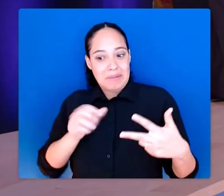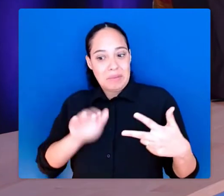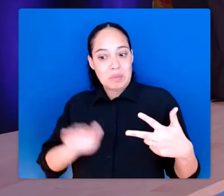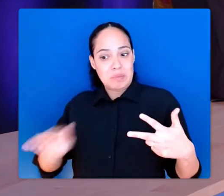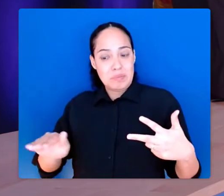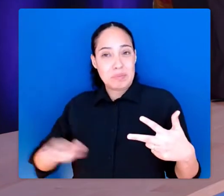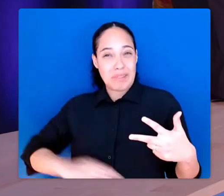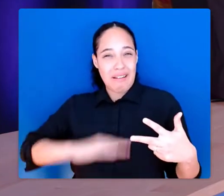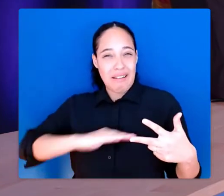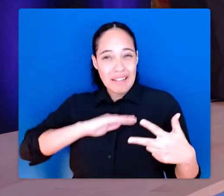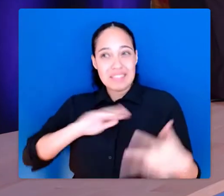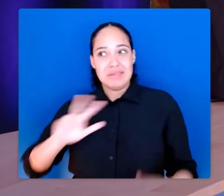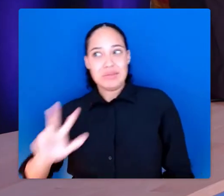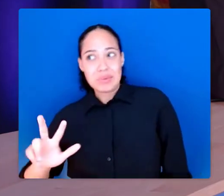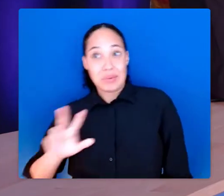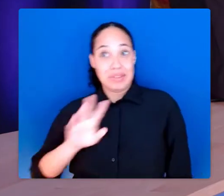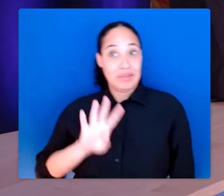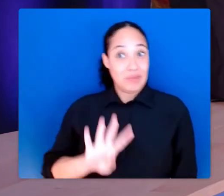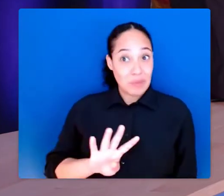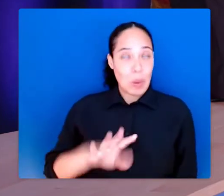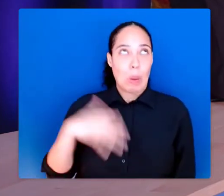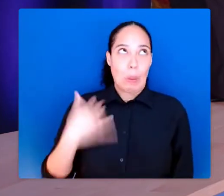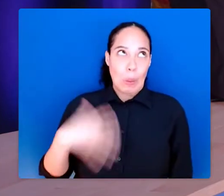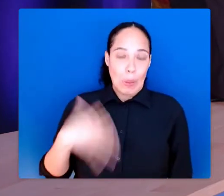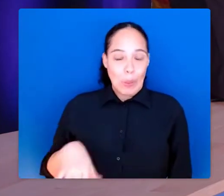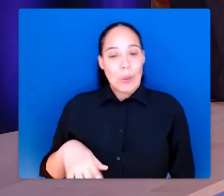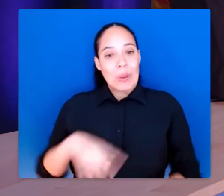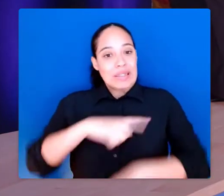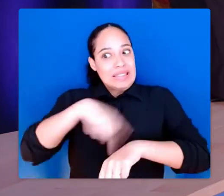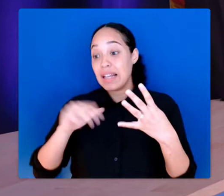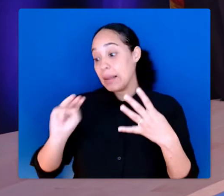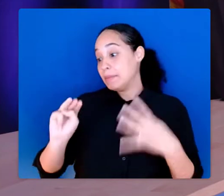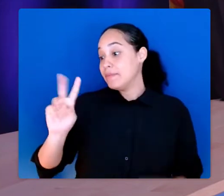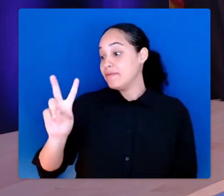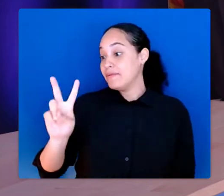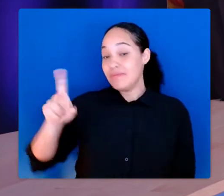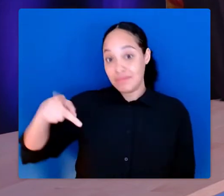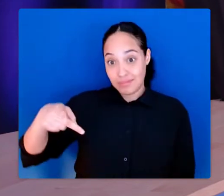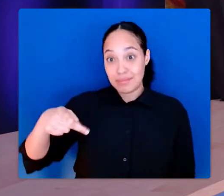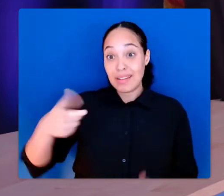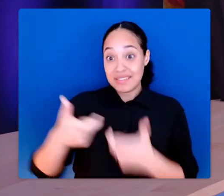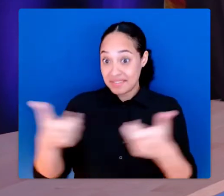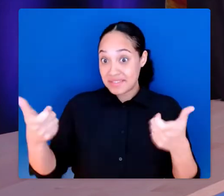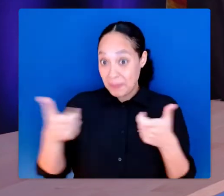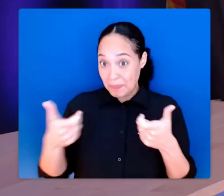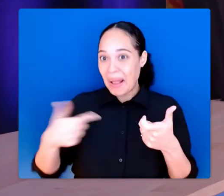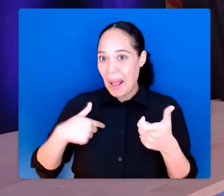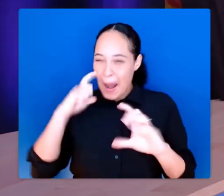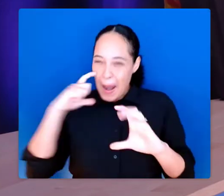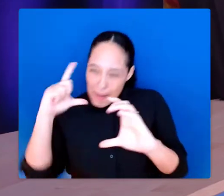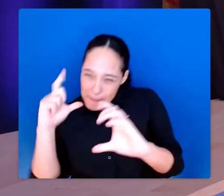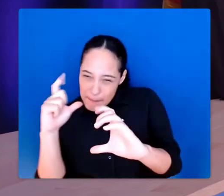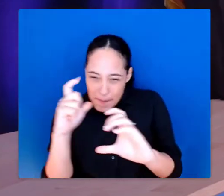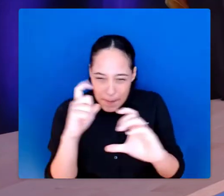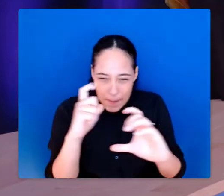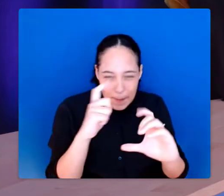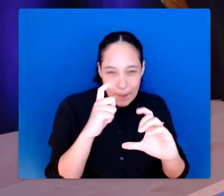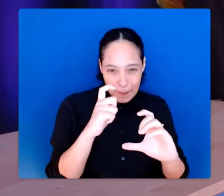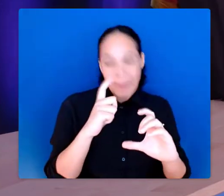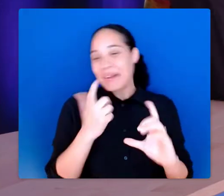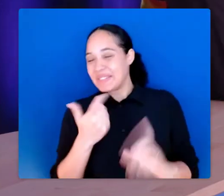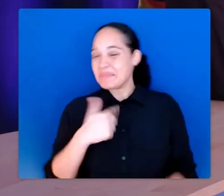Hi everyone, and welcome to the A Bit of AI show. In the A Bit of AI show, we talk with people from all over the world about their life in AI.